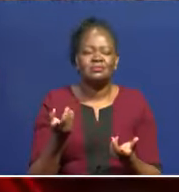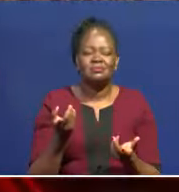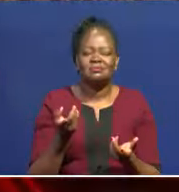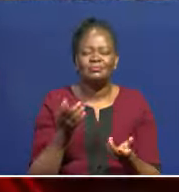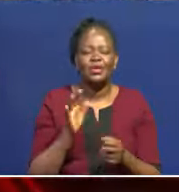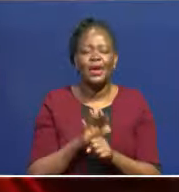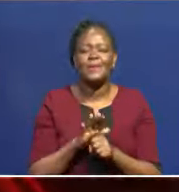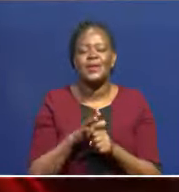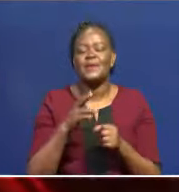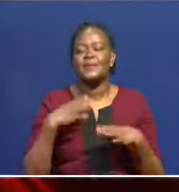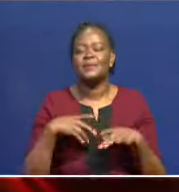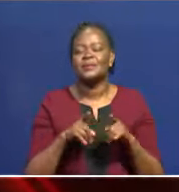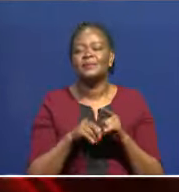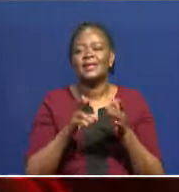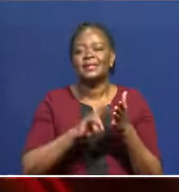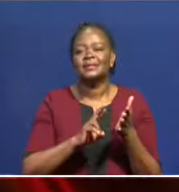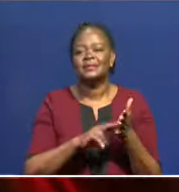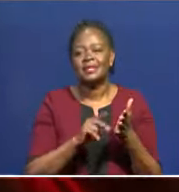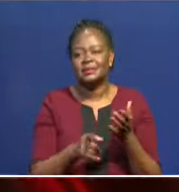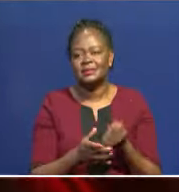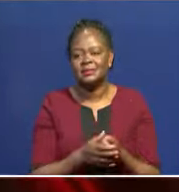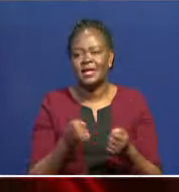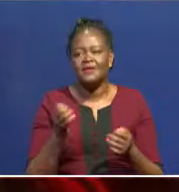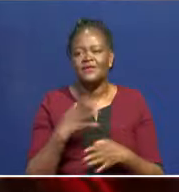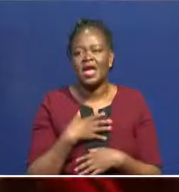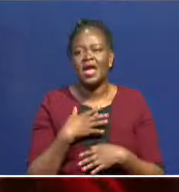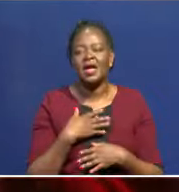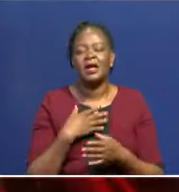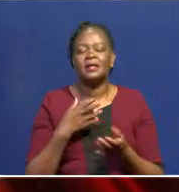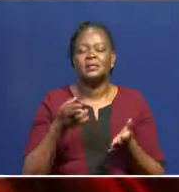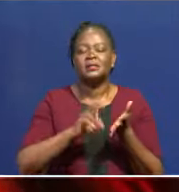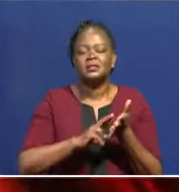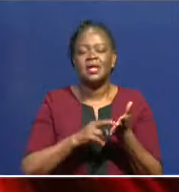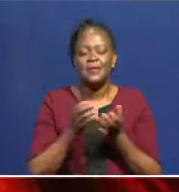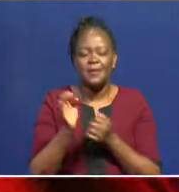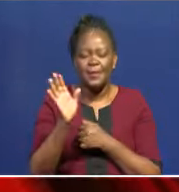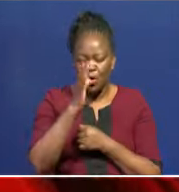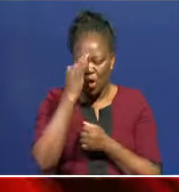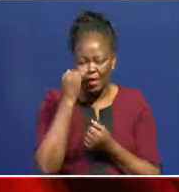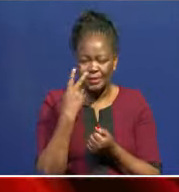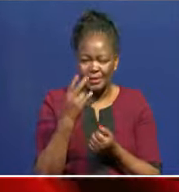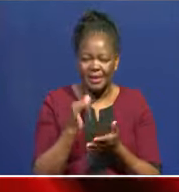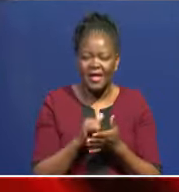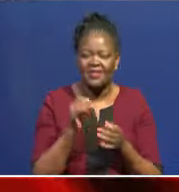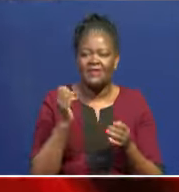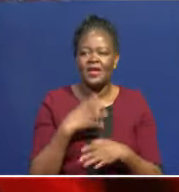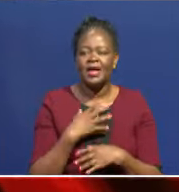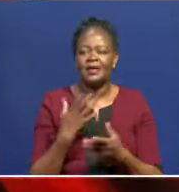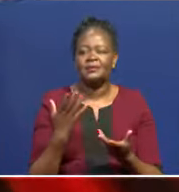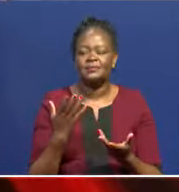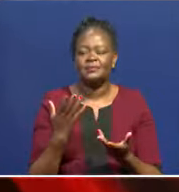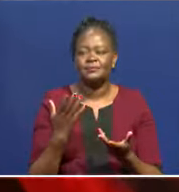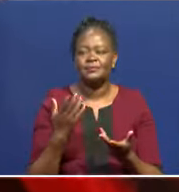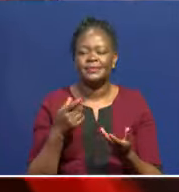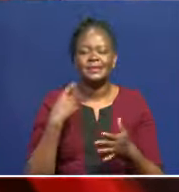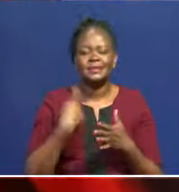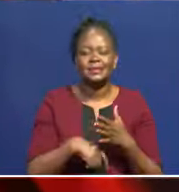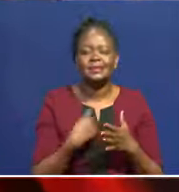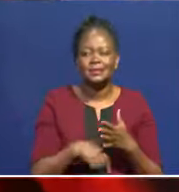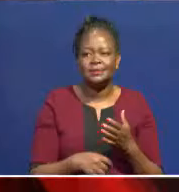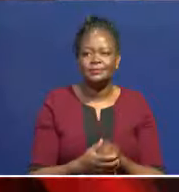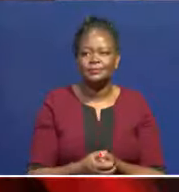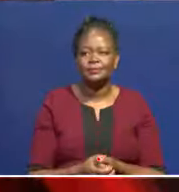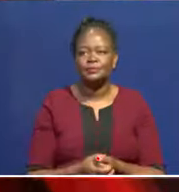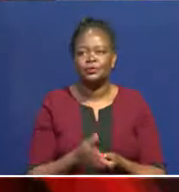most people, even registered business, they're afraid of registering their businesses because unapata they're afraid of the taxation.